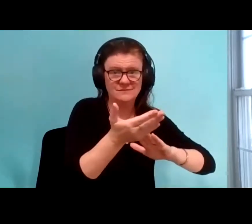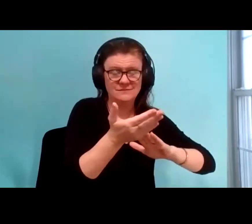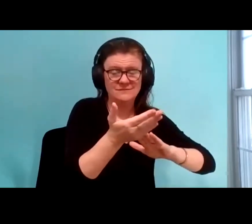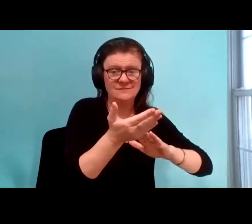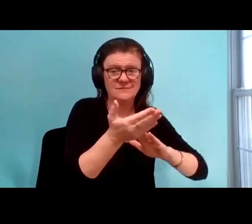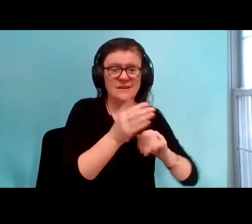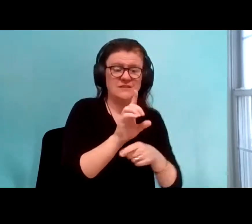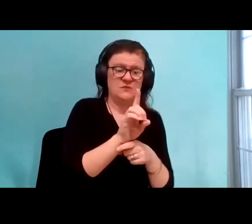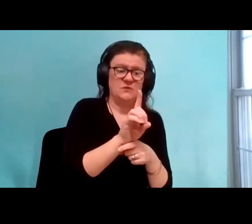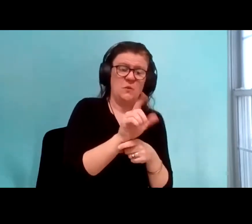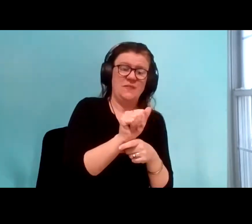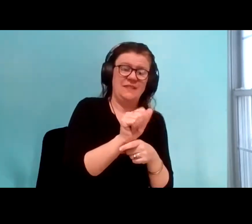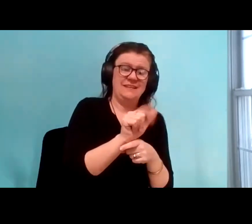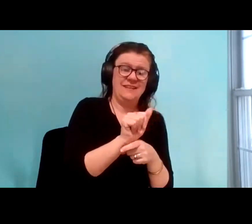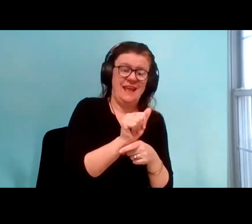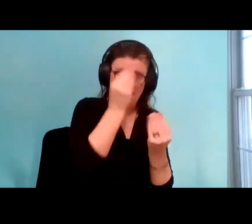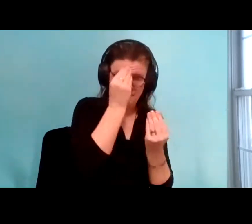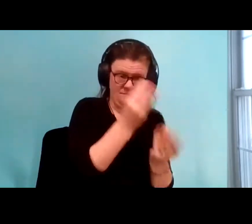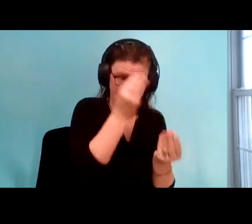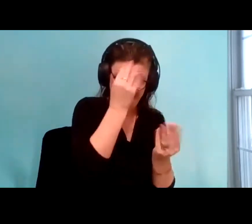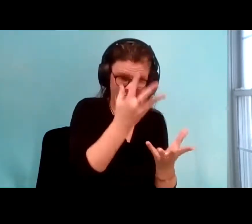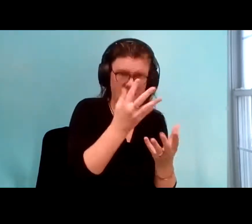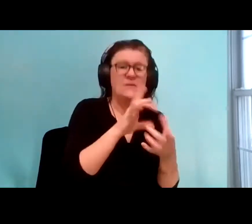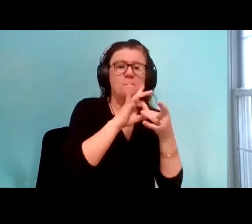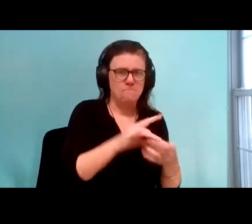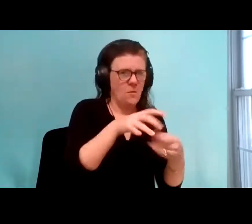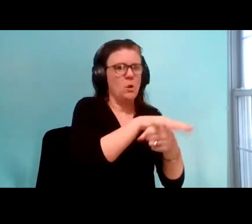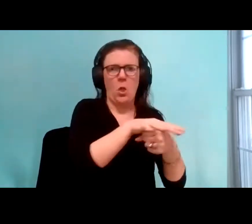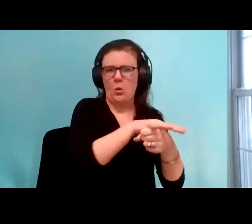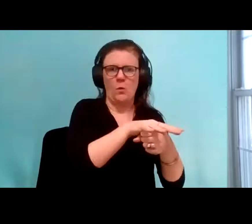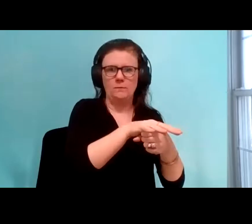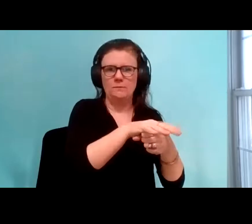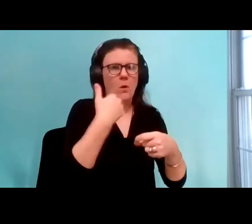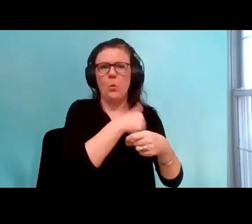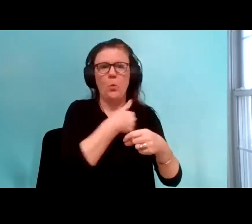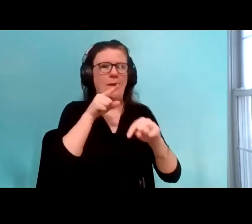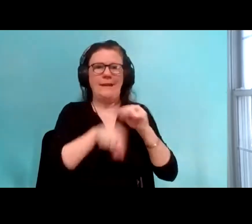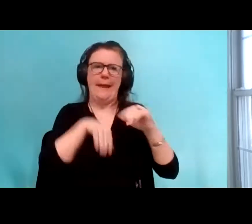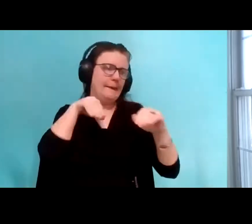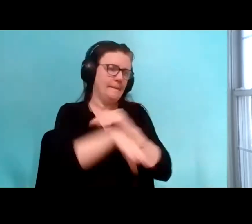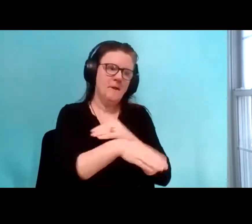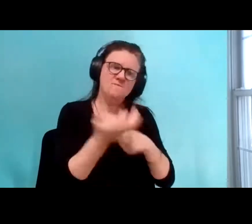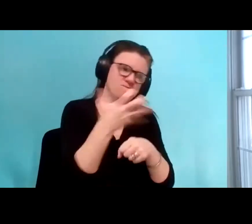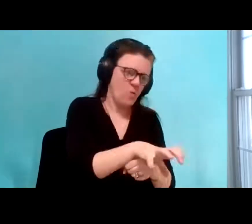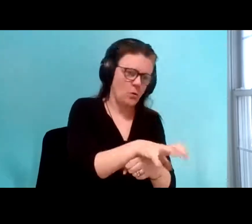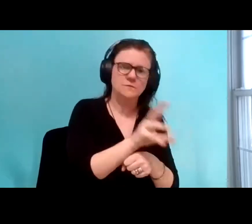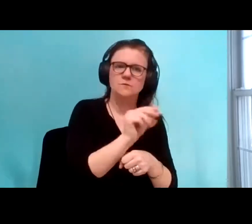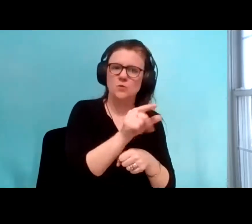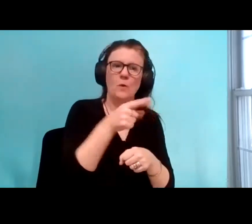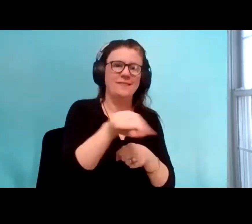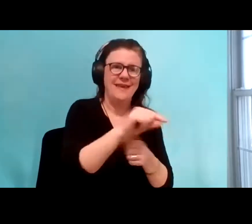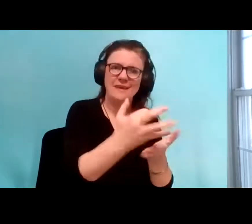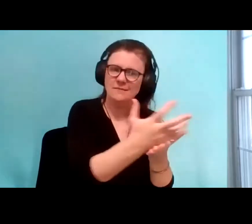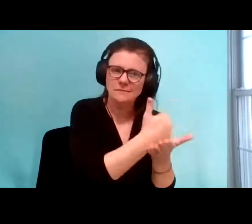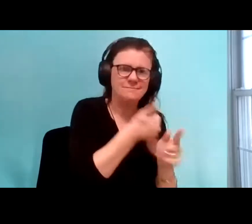is needed to inform it needs to be local as well, locally produced, locally deliberated as well.